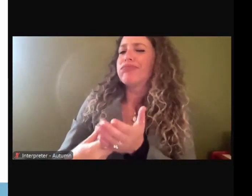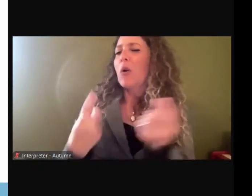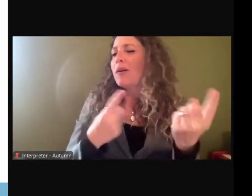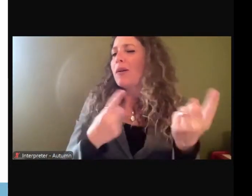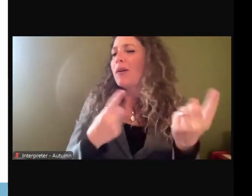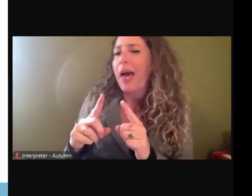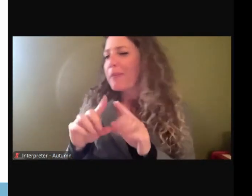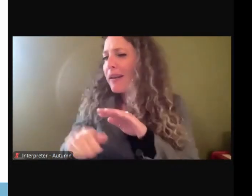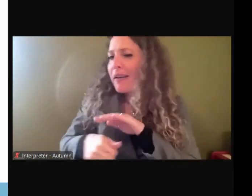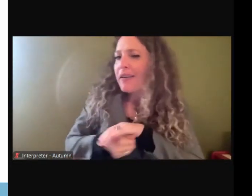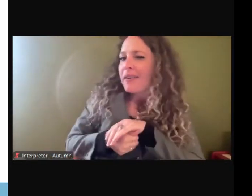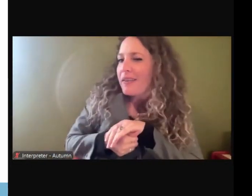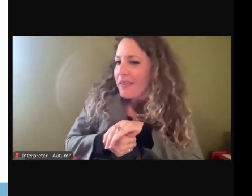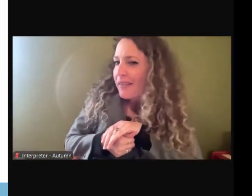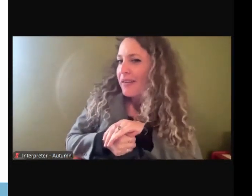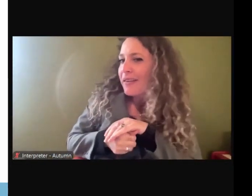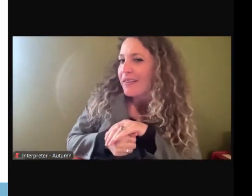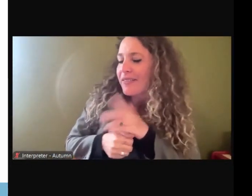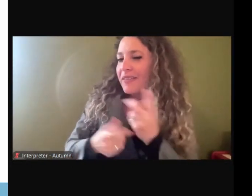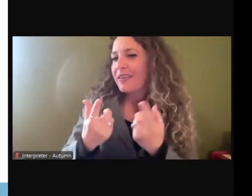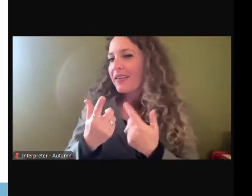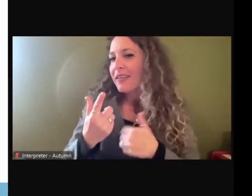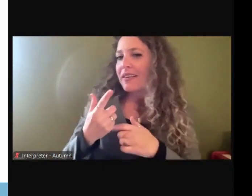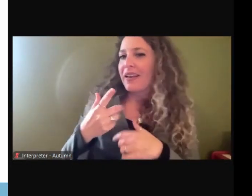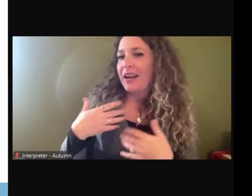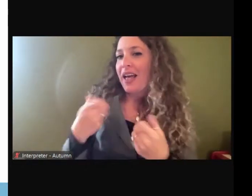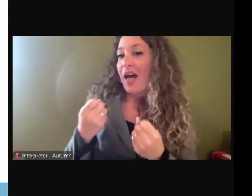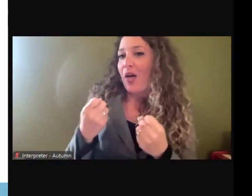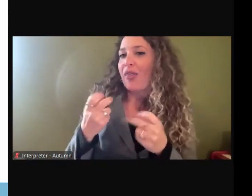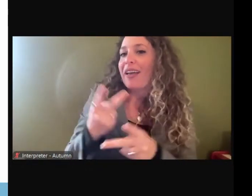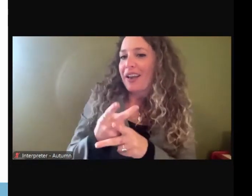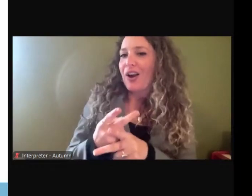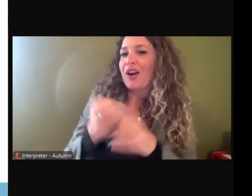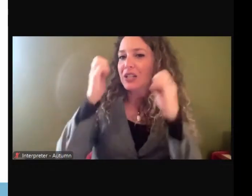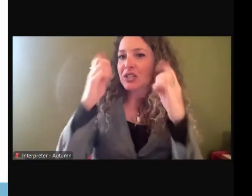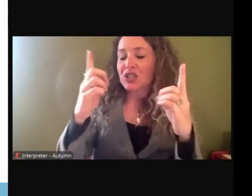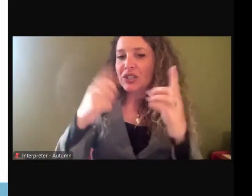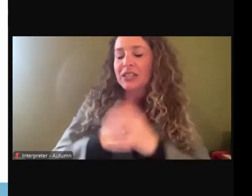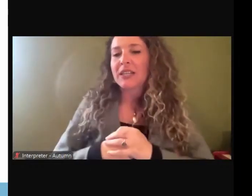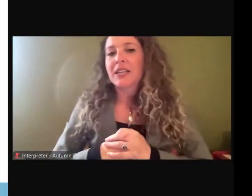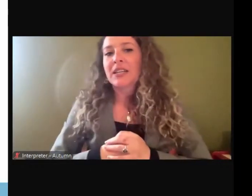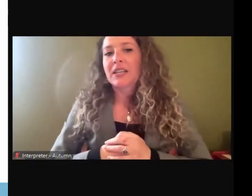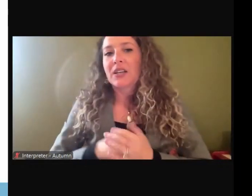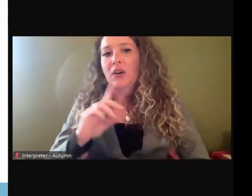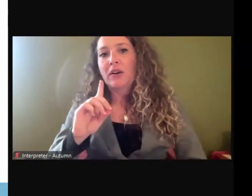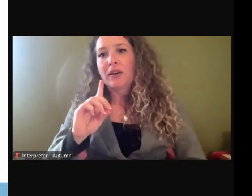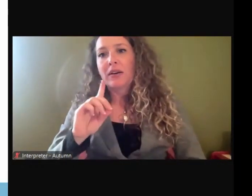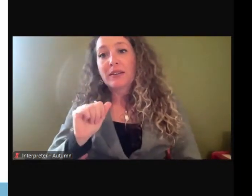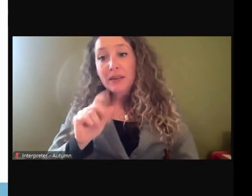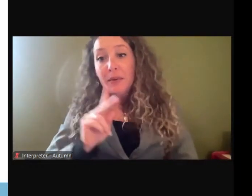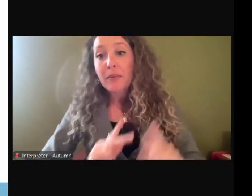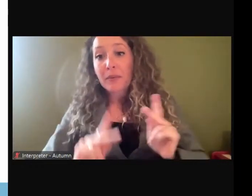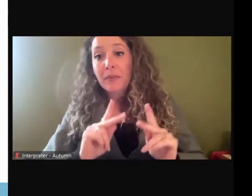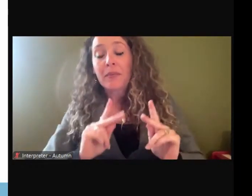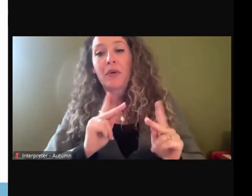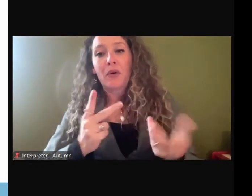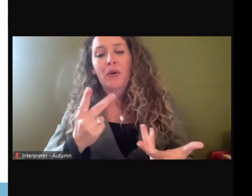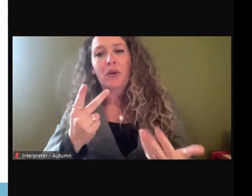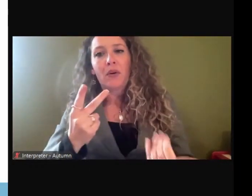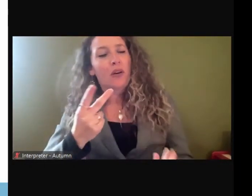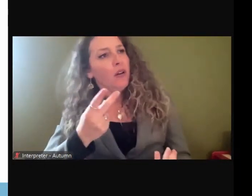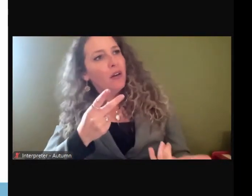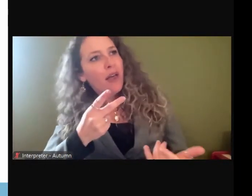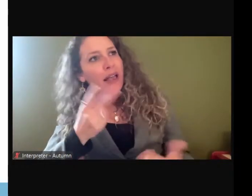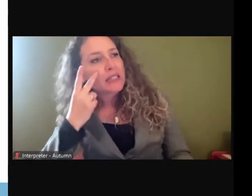healthcare education, which for disabled people can be pretty jarring to realize kind of what happens behind the